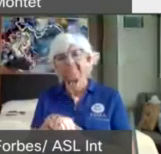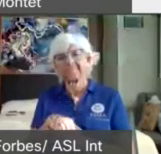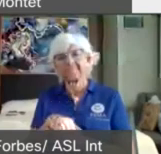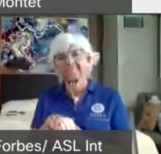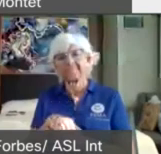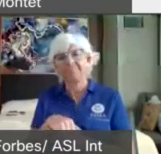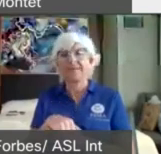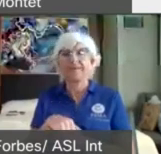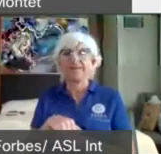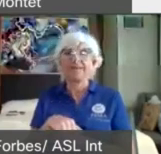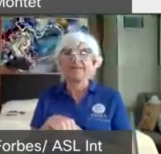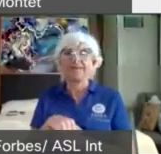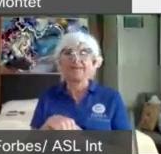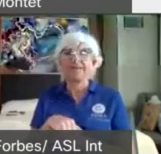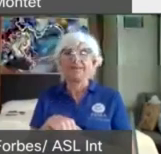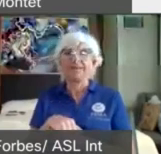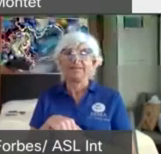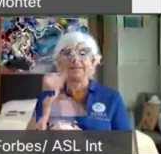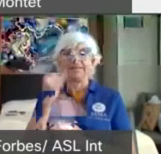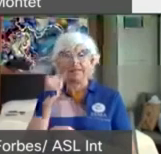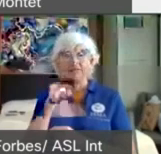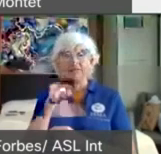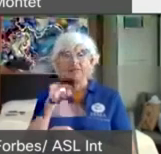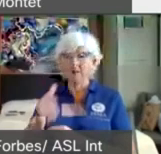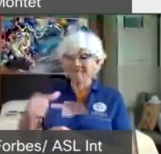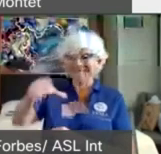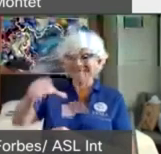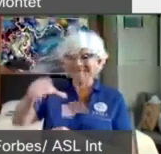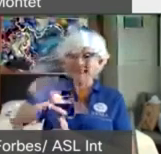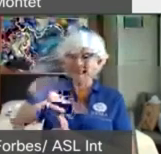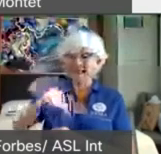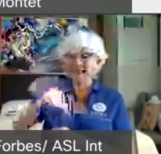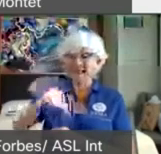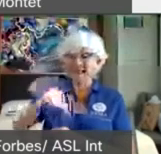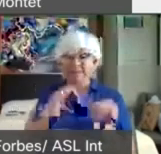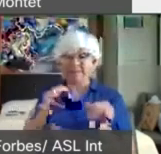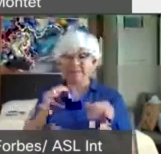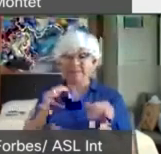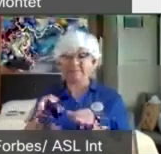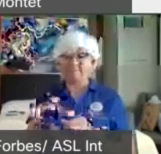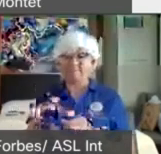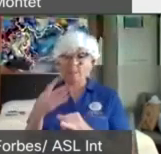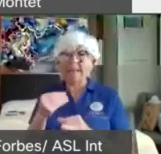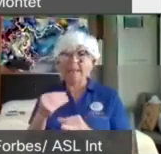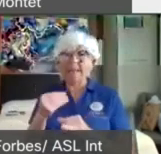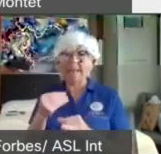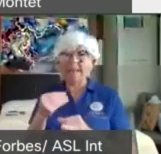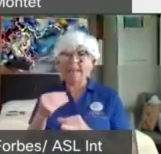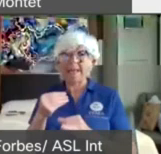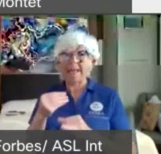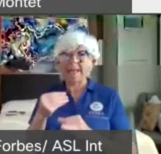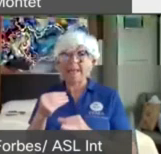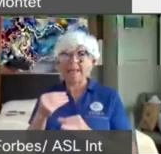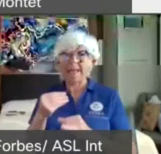ma'am. Okay. If you are denied for individual and household assistance with FEMA, can you